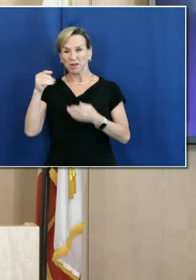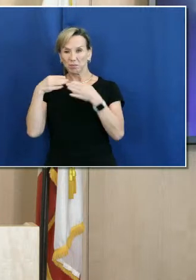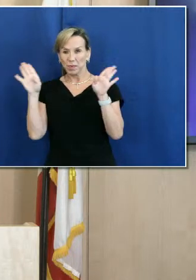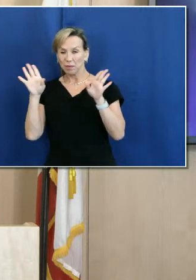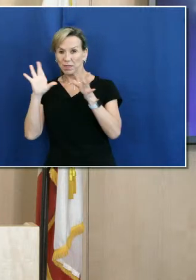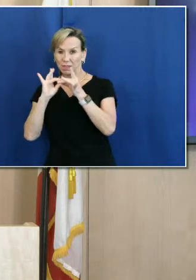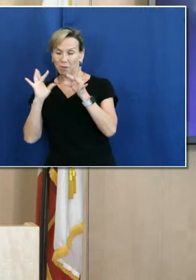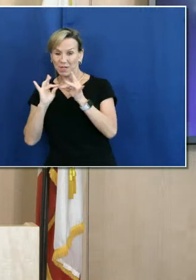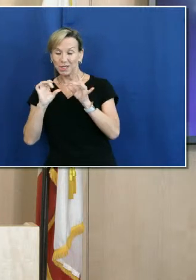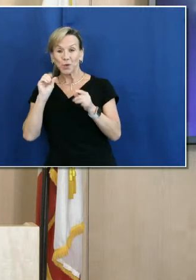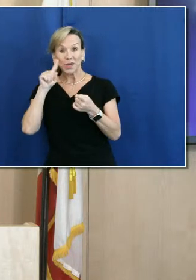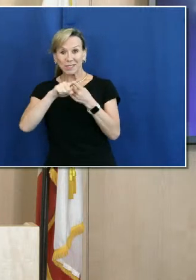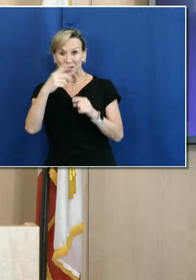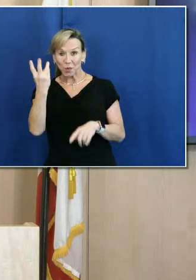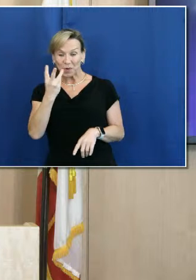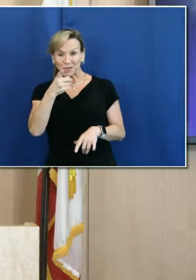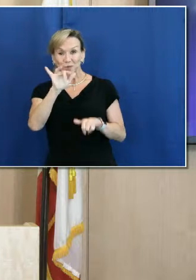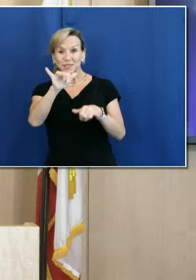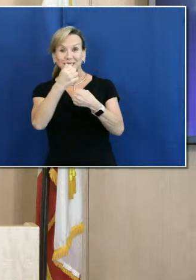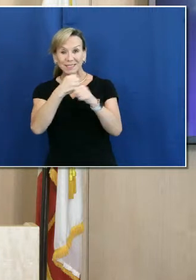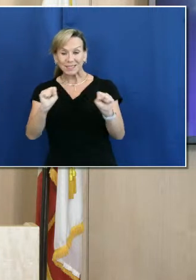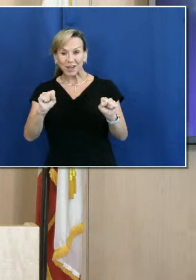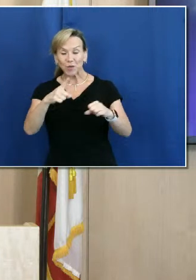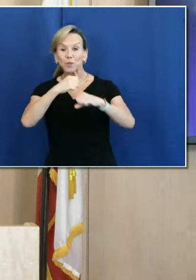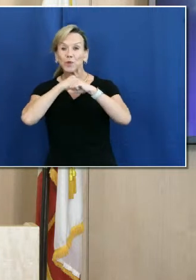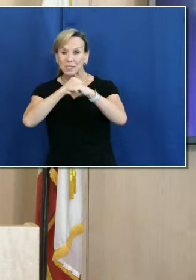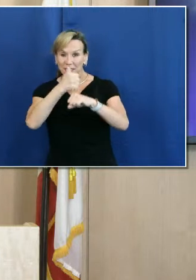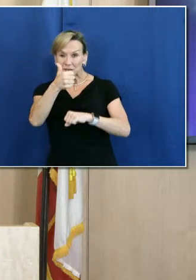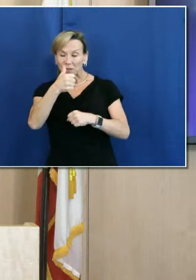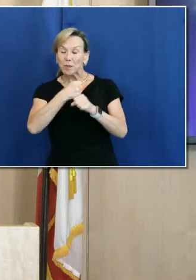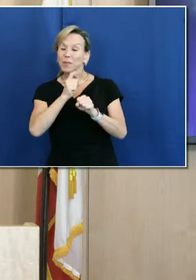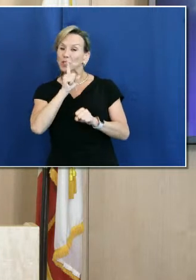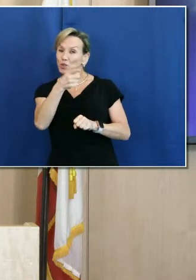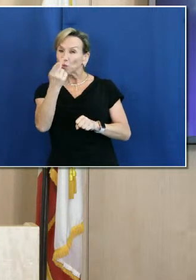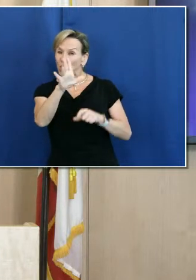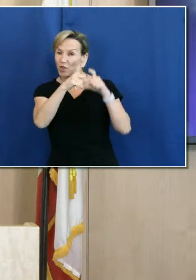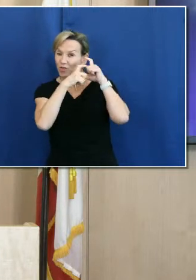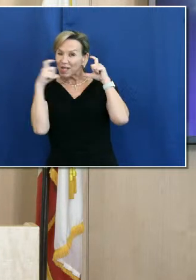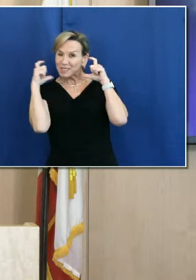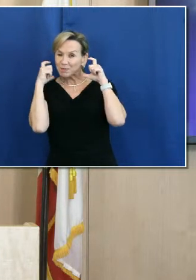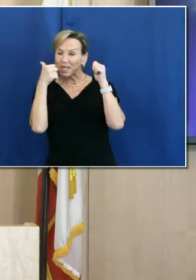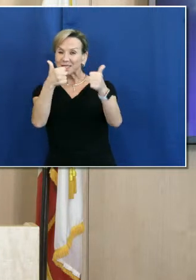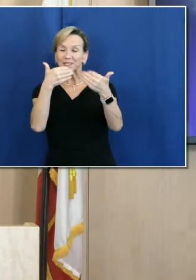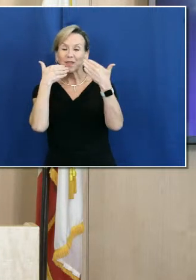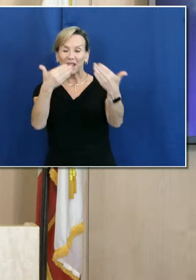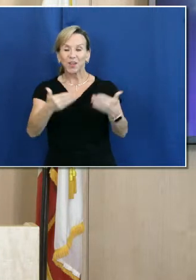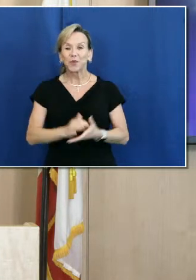safe and protect yourself and make sure you wear your face masks. Thank you.